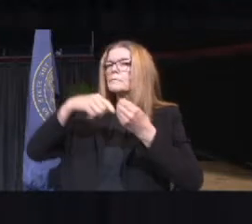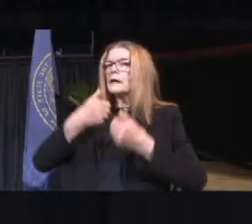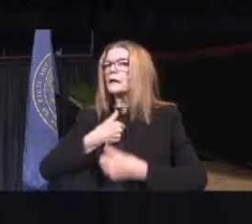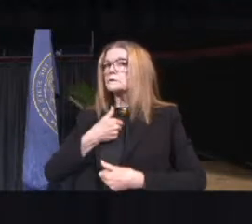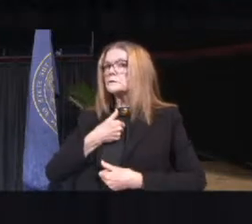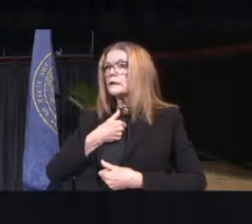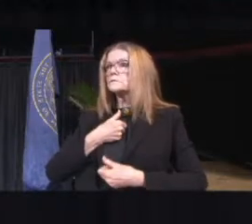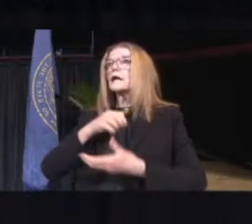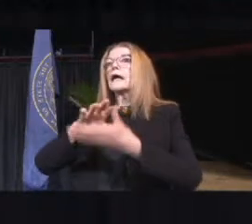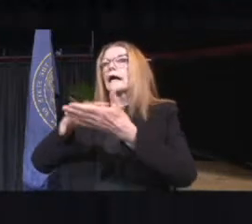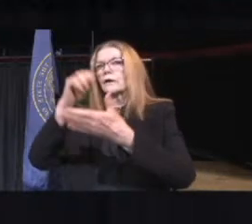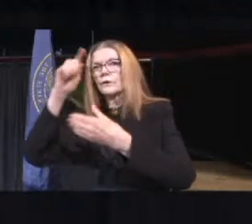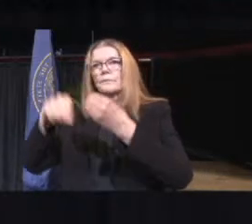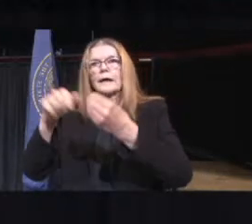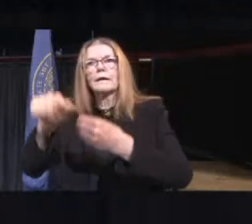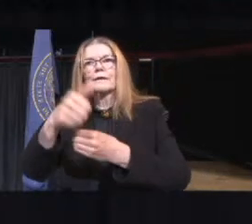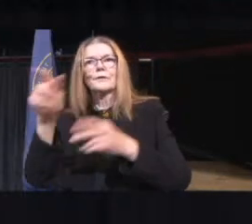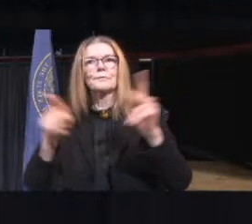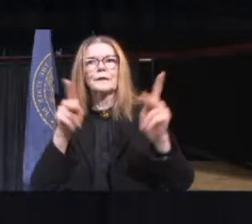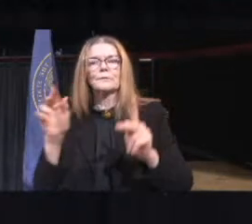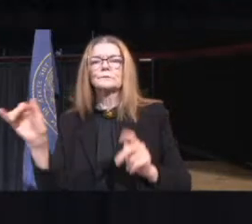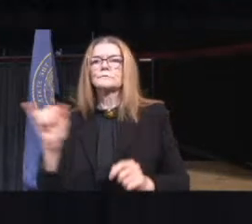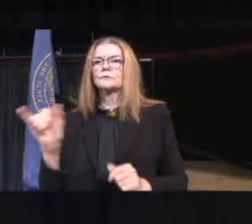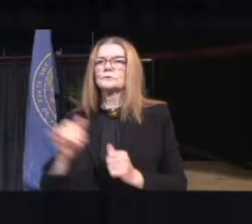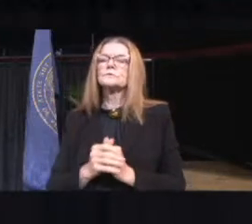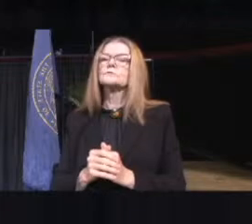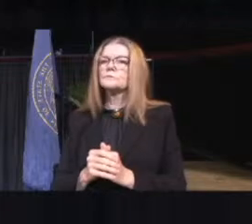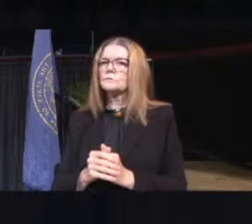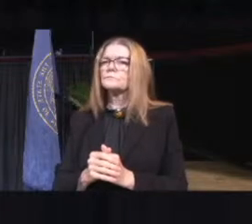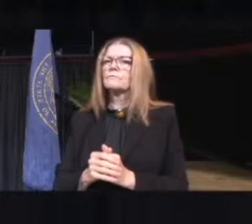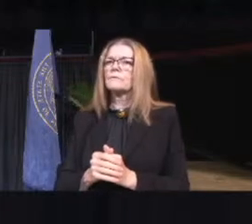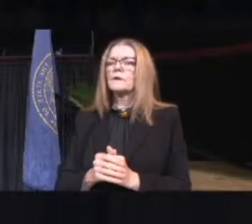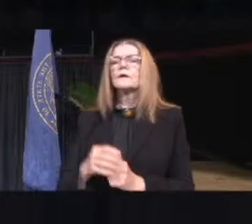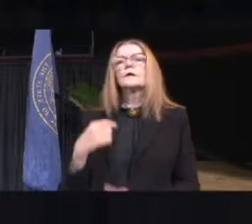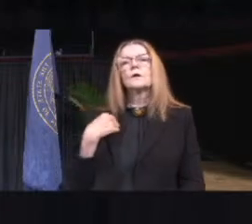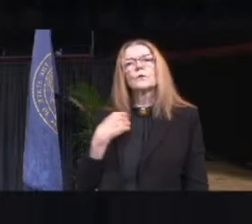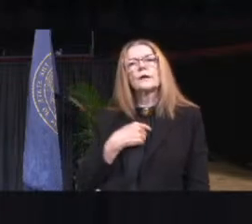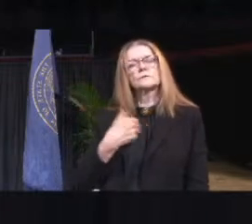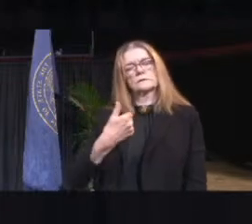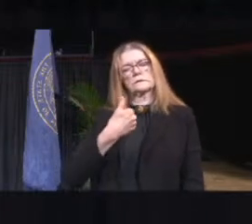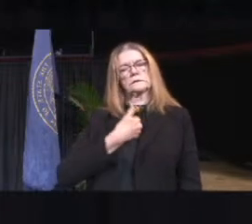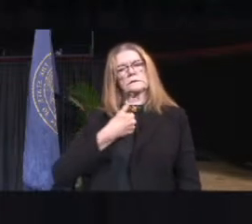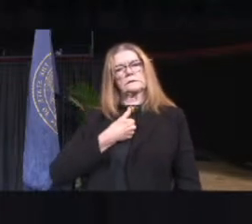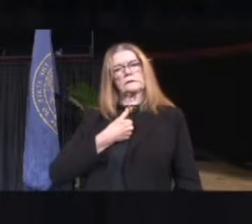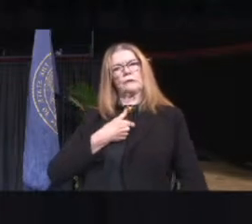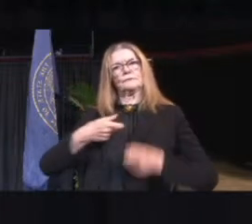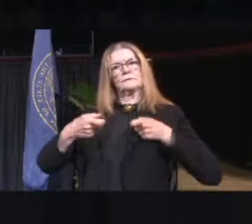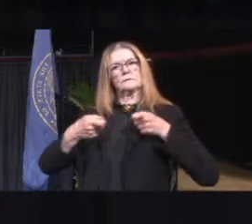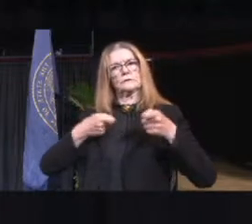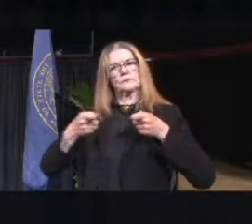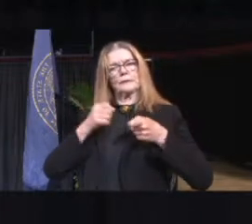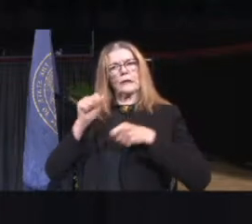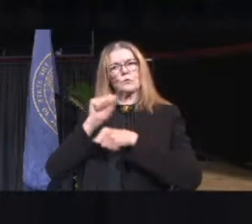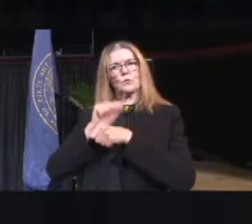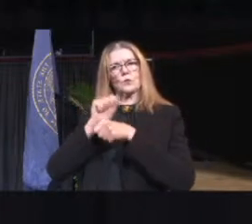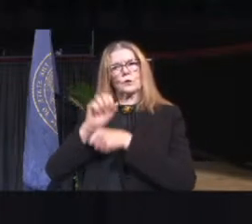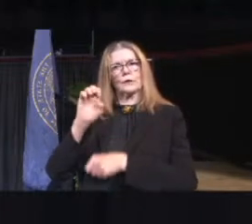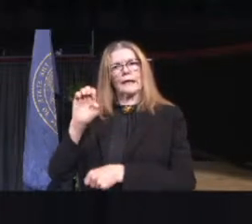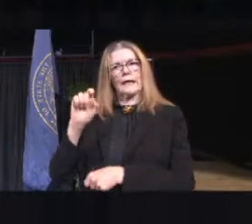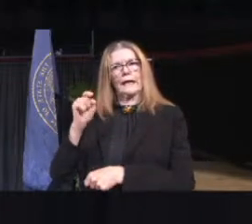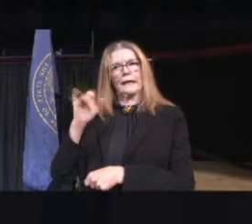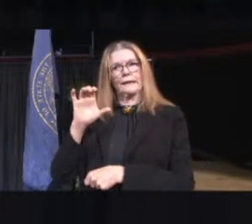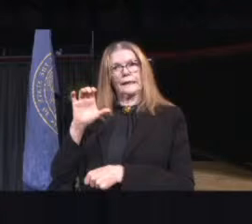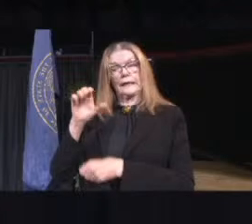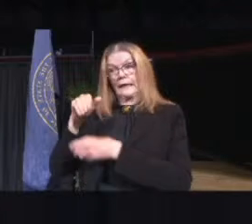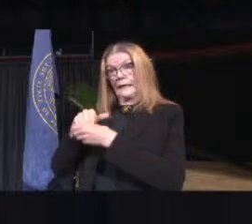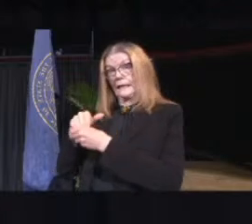us. Another way we have discovered who we are is through our self-discipline and work ethic, both in and outside of the classroom. For